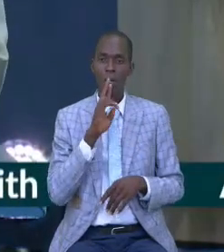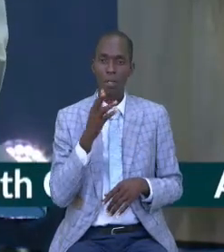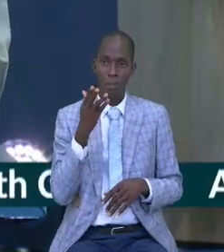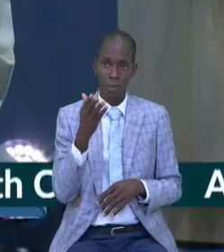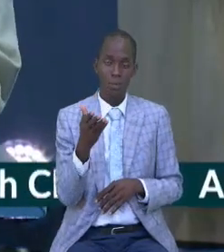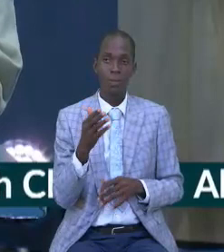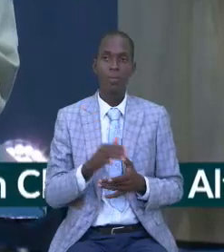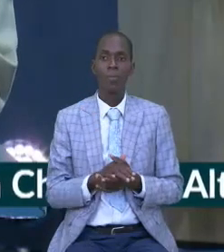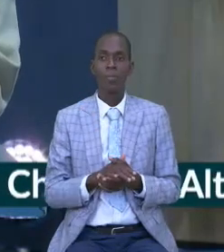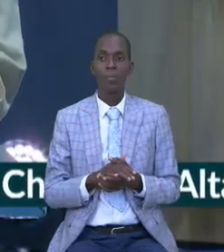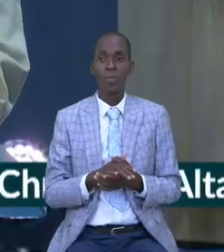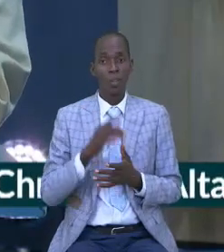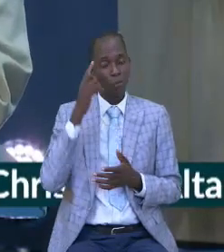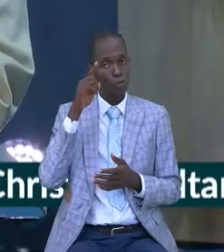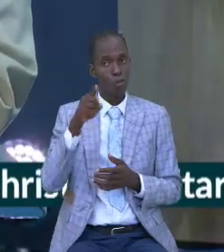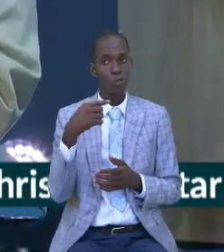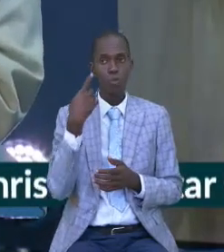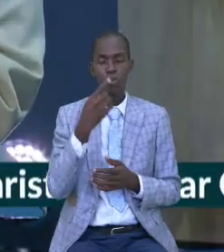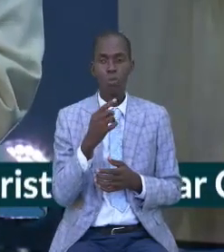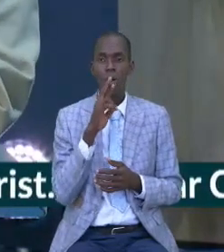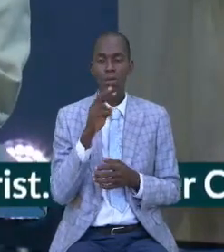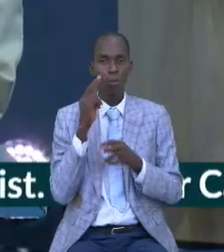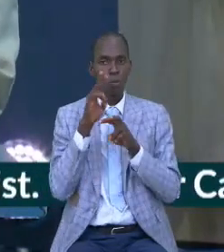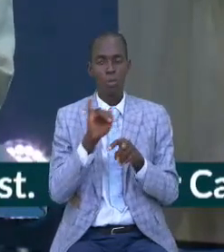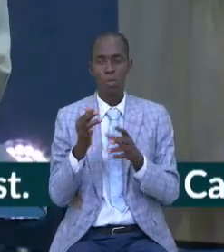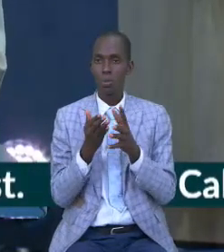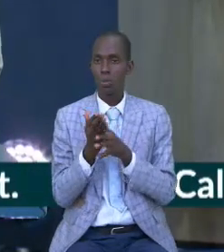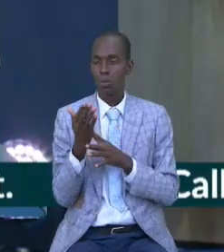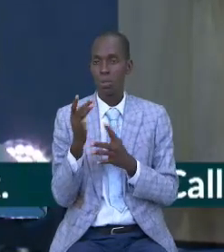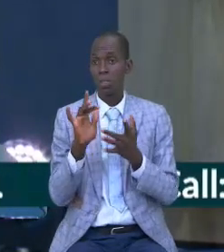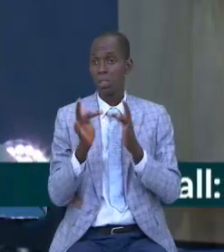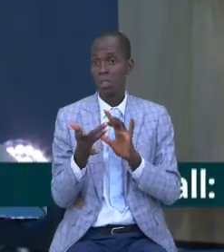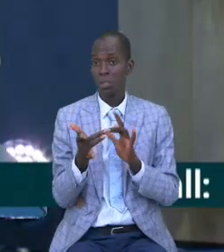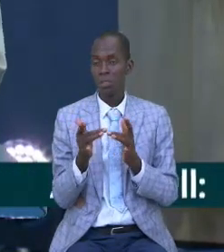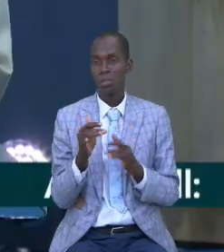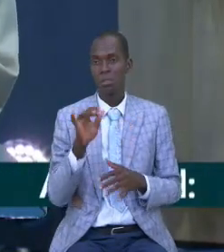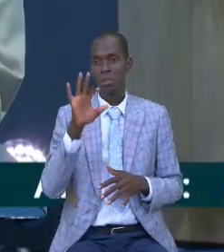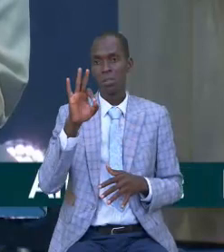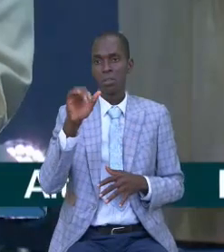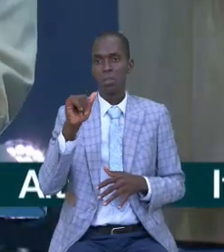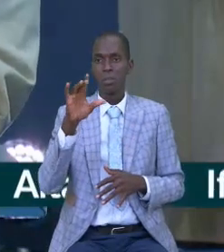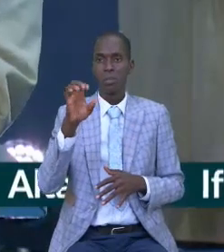Those who are online and you have given your life to the Lord Jesus Christ,